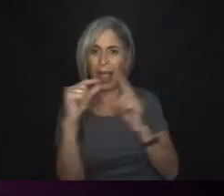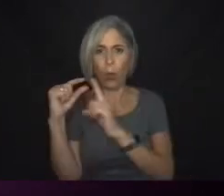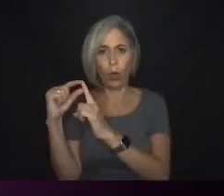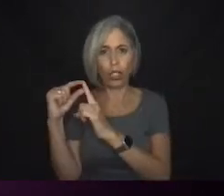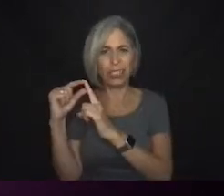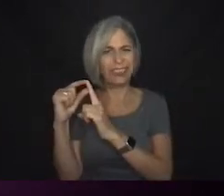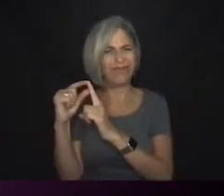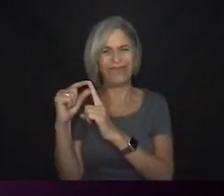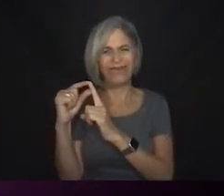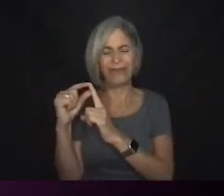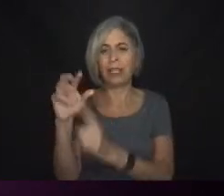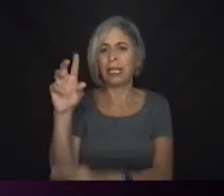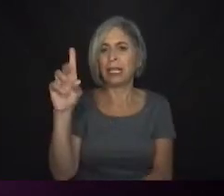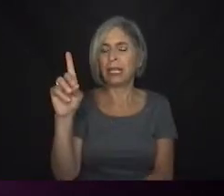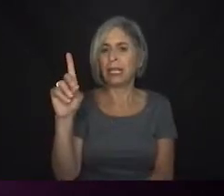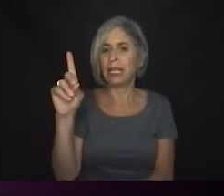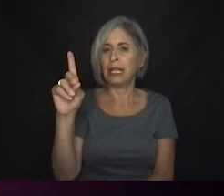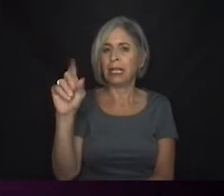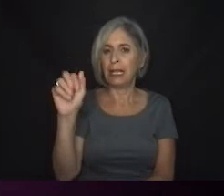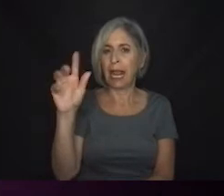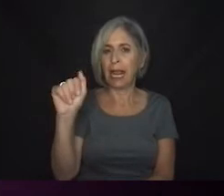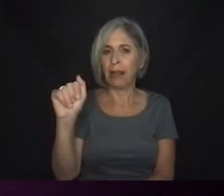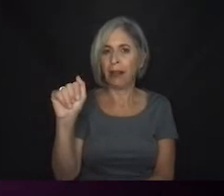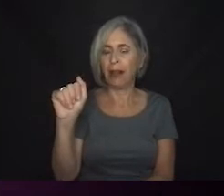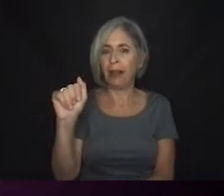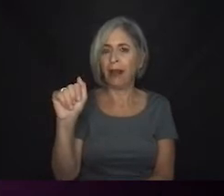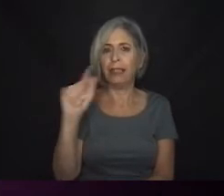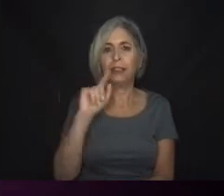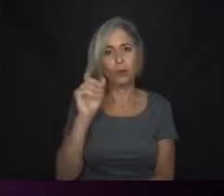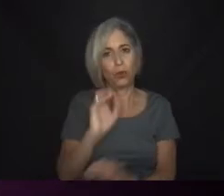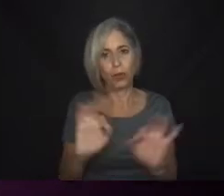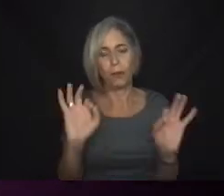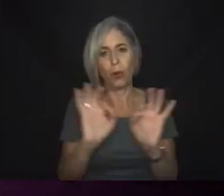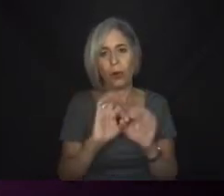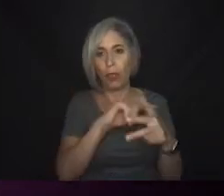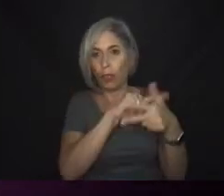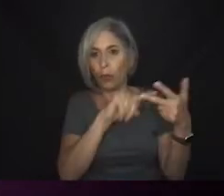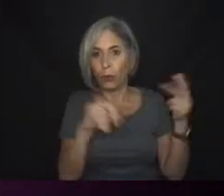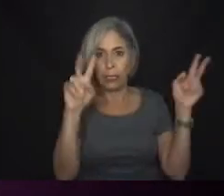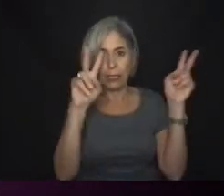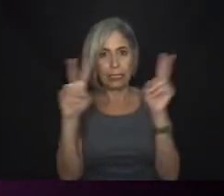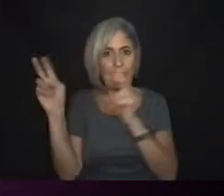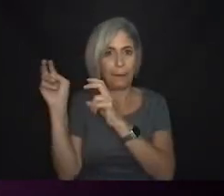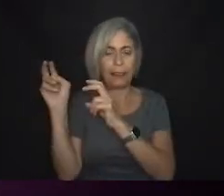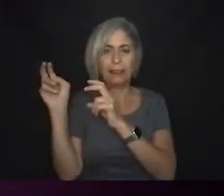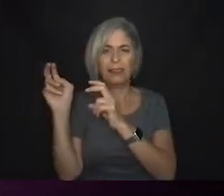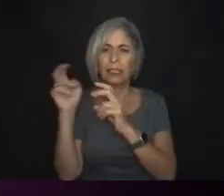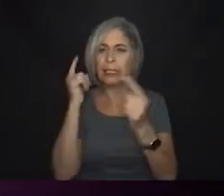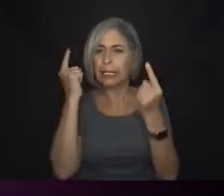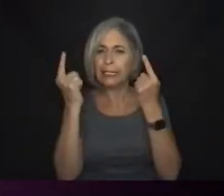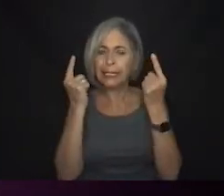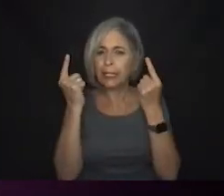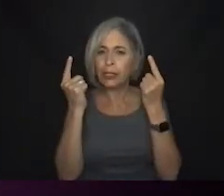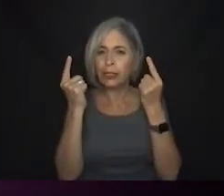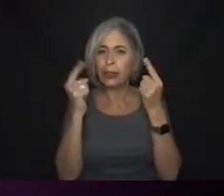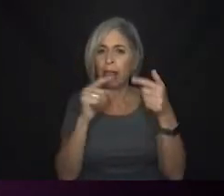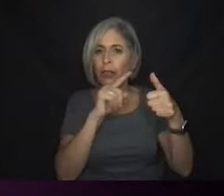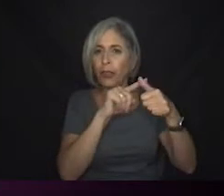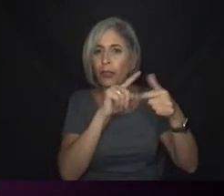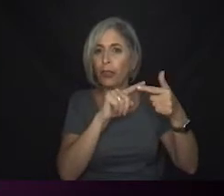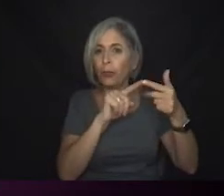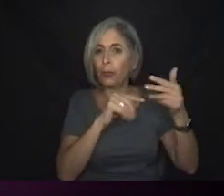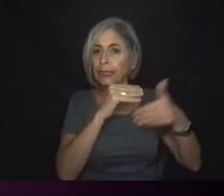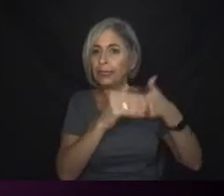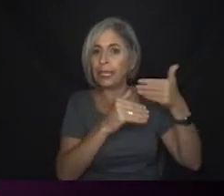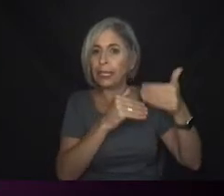Data is important. So that's what I want to talk about. I want to look at these three topics that Jamstack apps have in common and consider them at the three stages